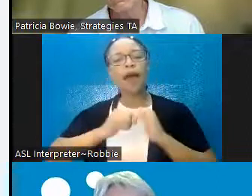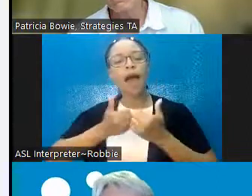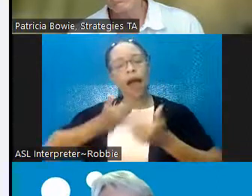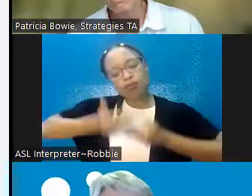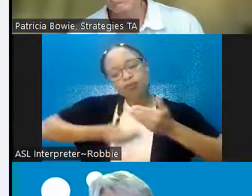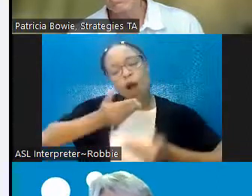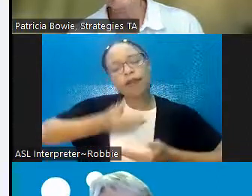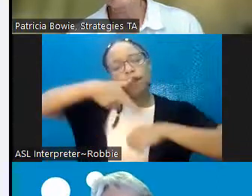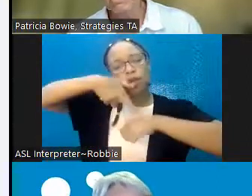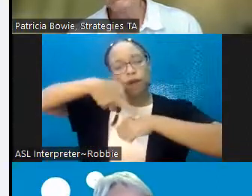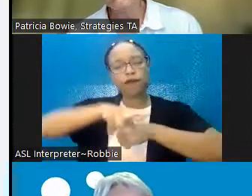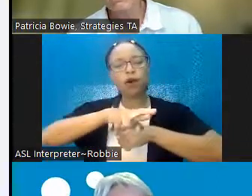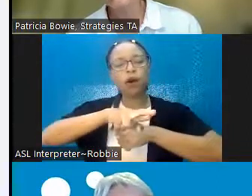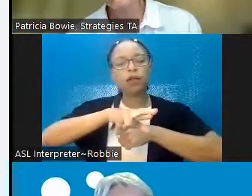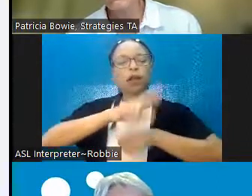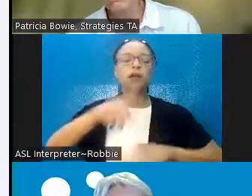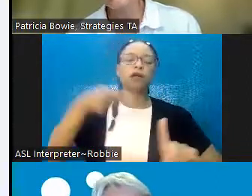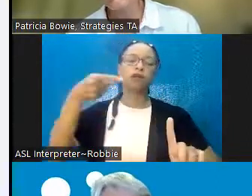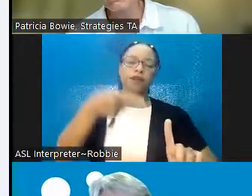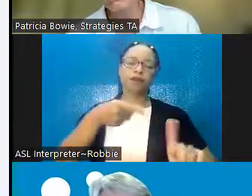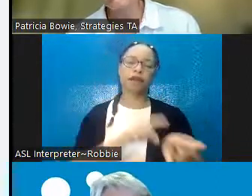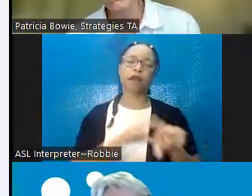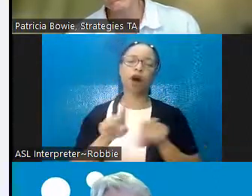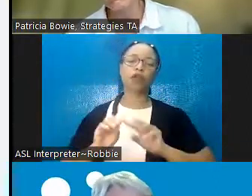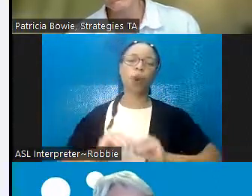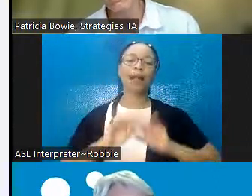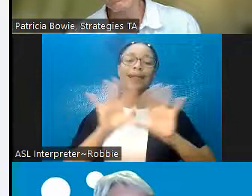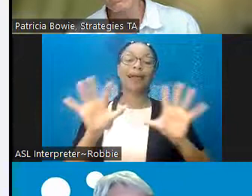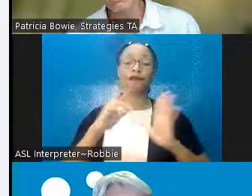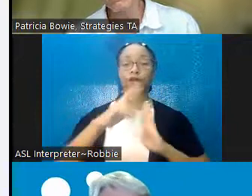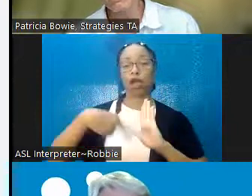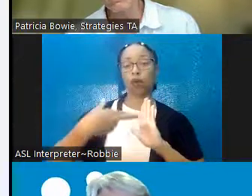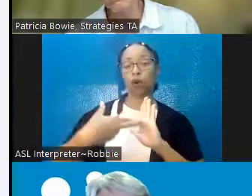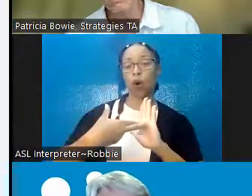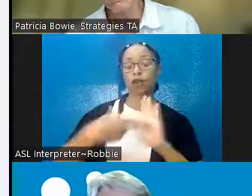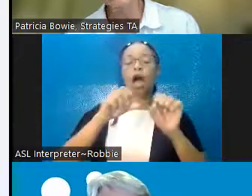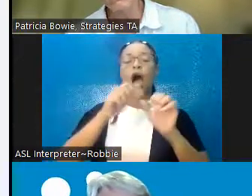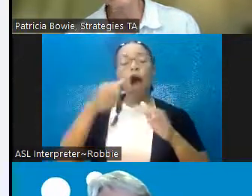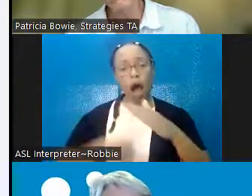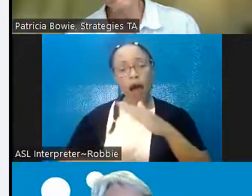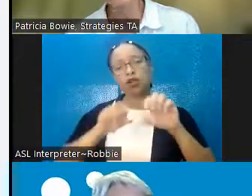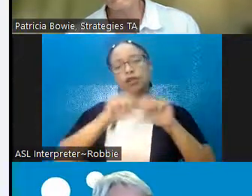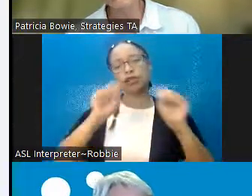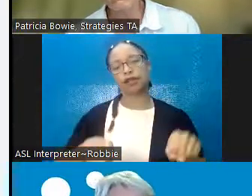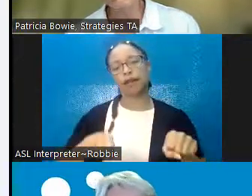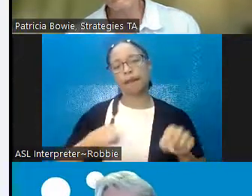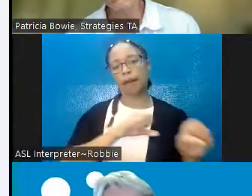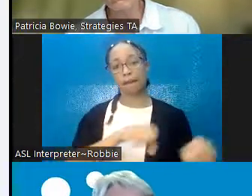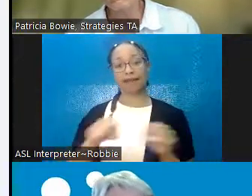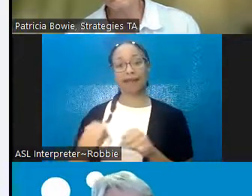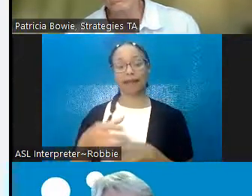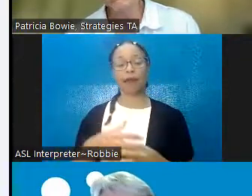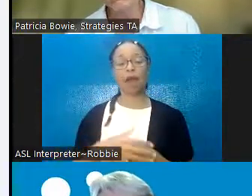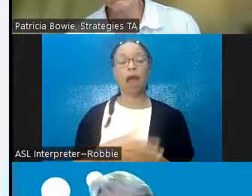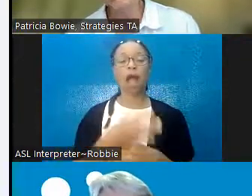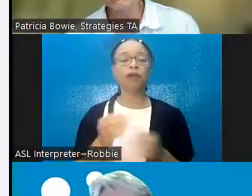very specific. And then also clarifying roles under system capacity and capability. That there's a lot